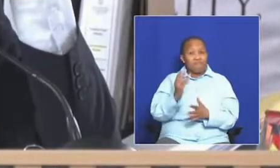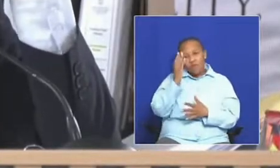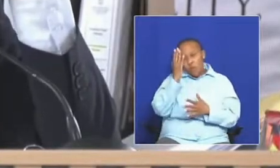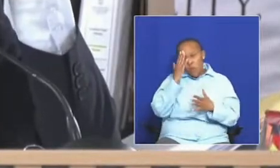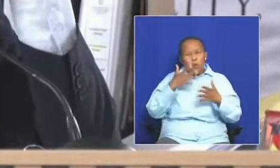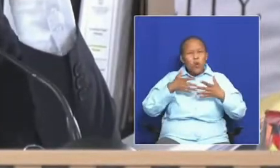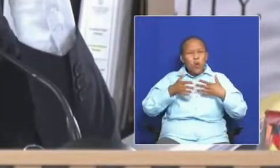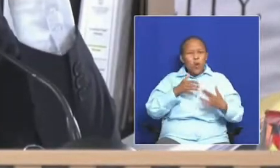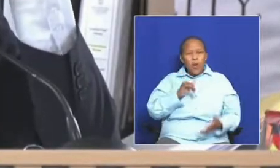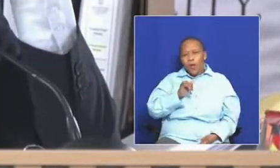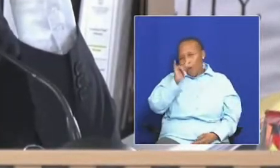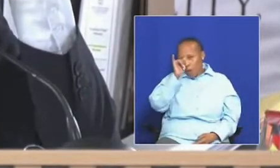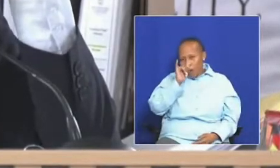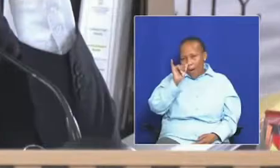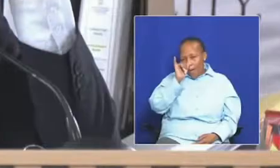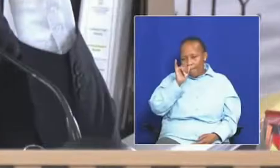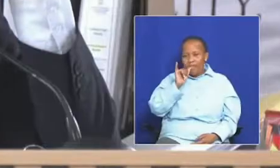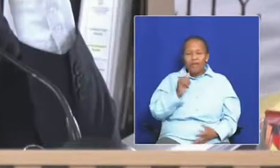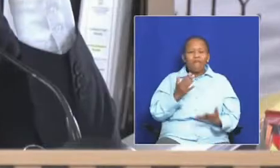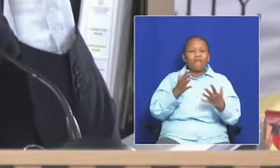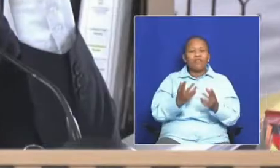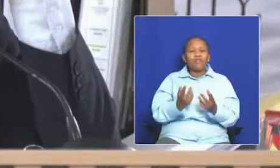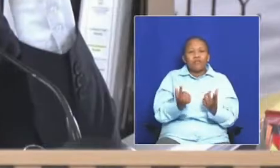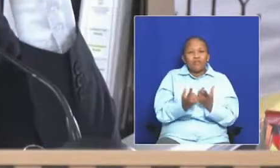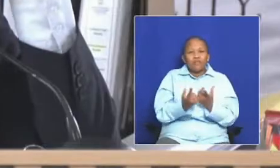this arrangement that we have just cast,